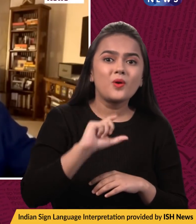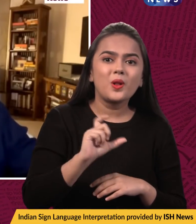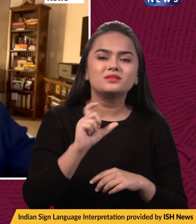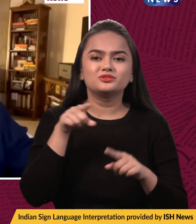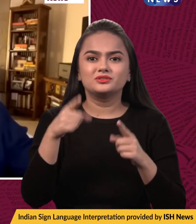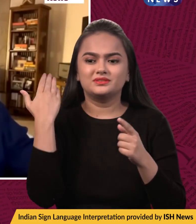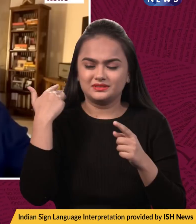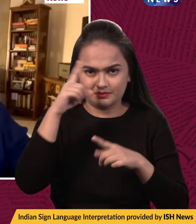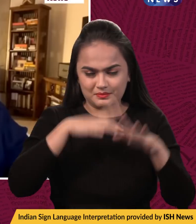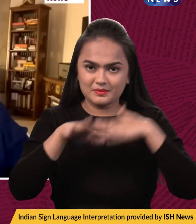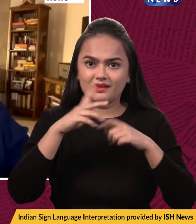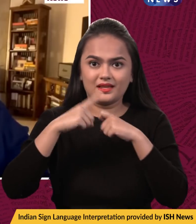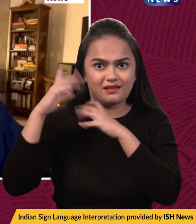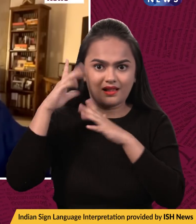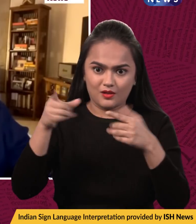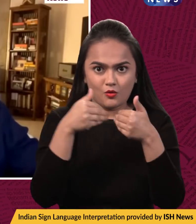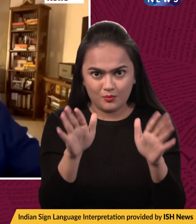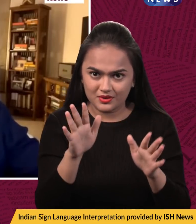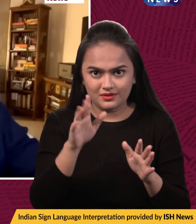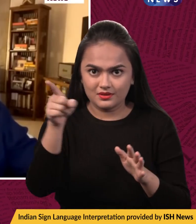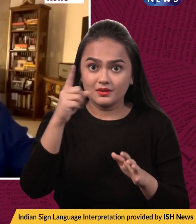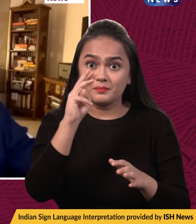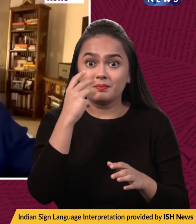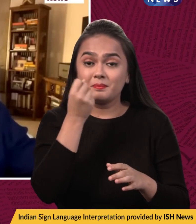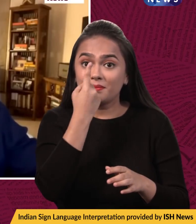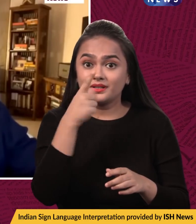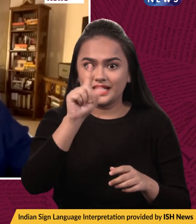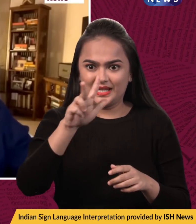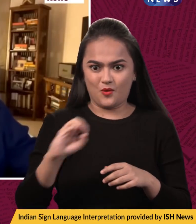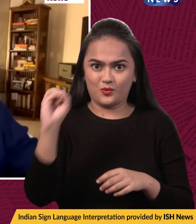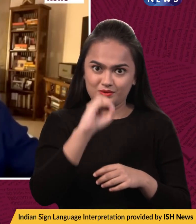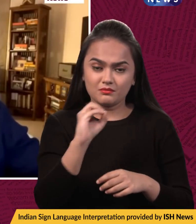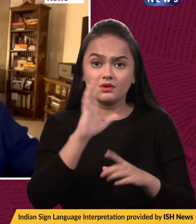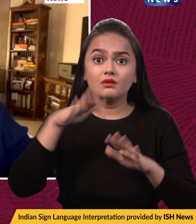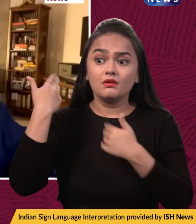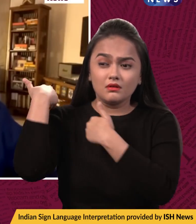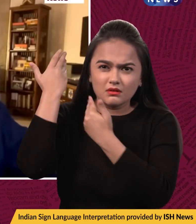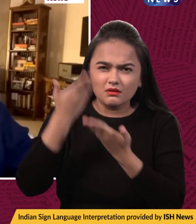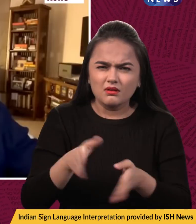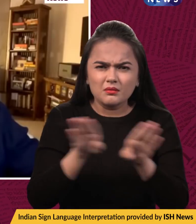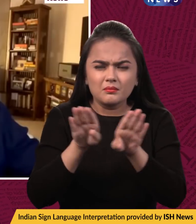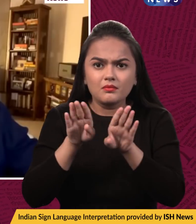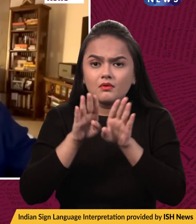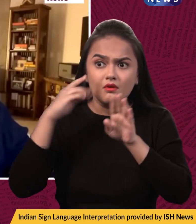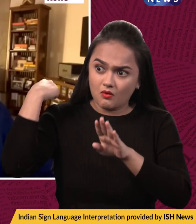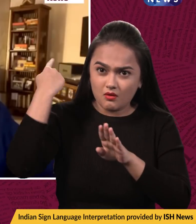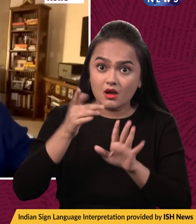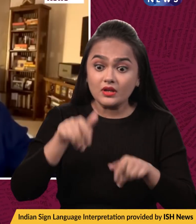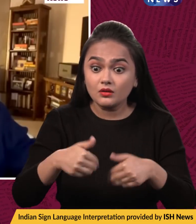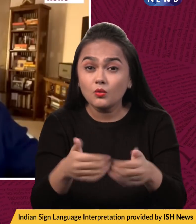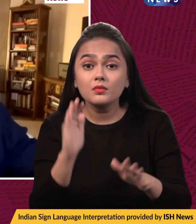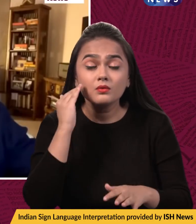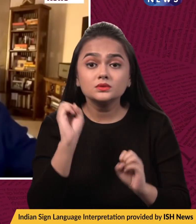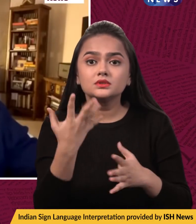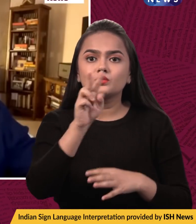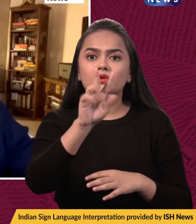which were set to reopen in Kerala on Monday, today the 18th of October, after months of being shut, will now only open on the